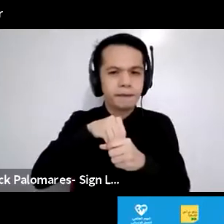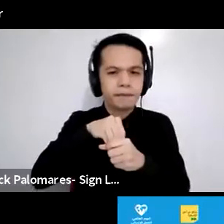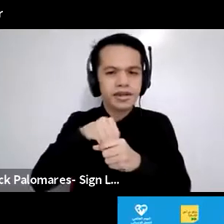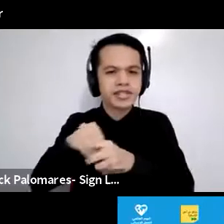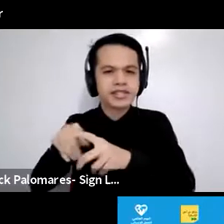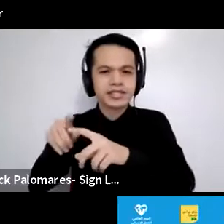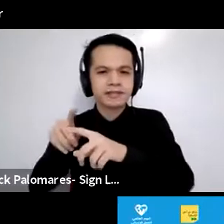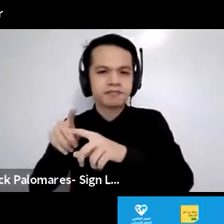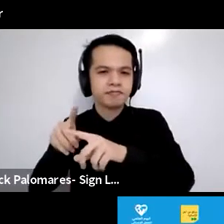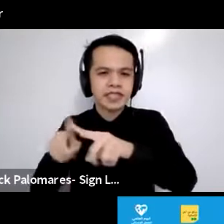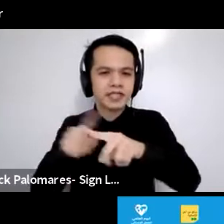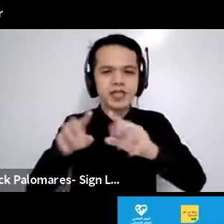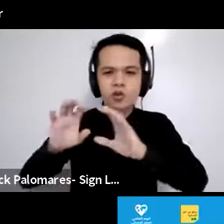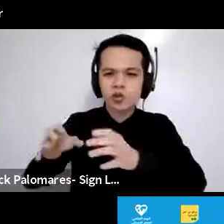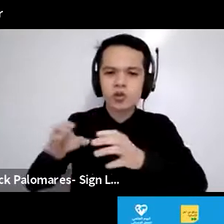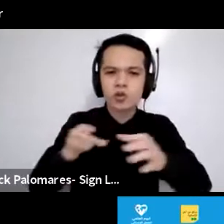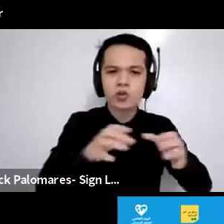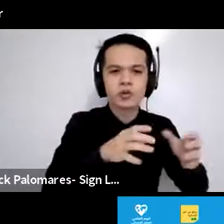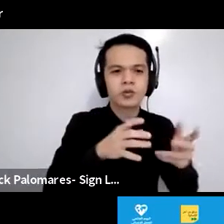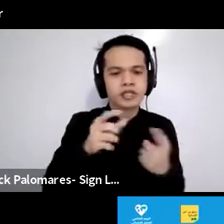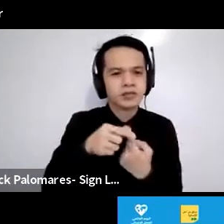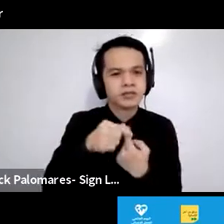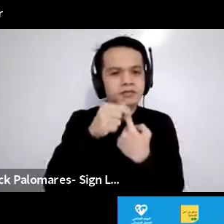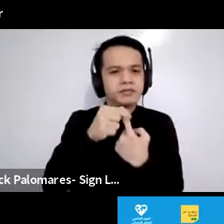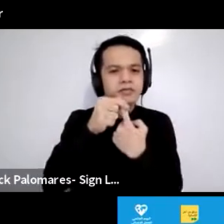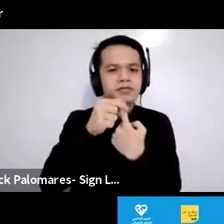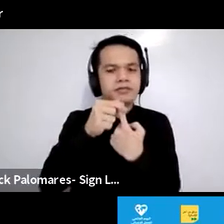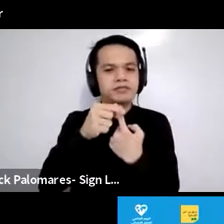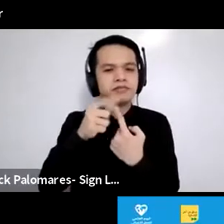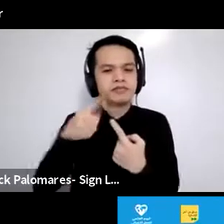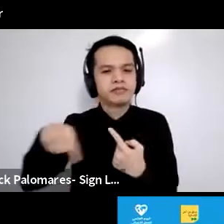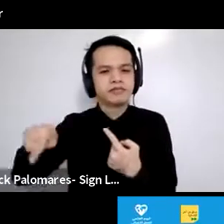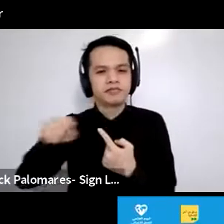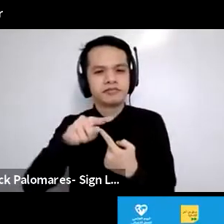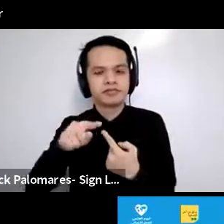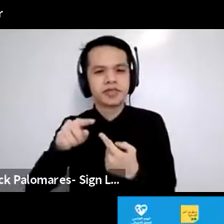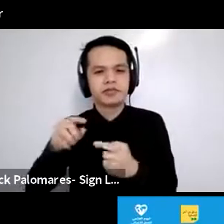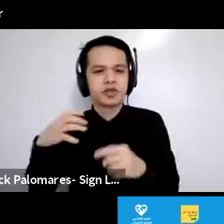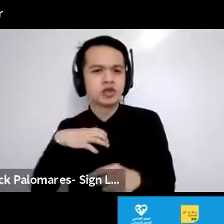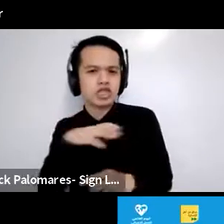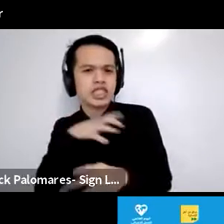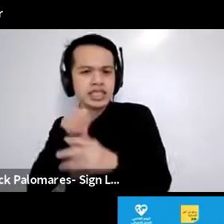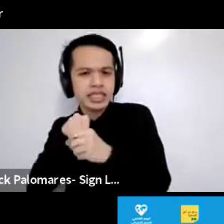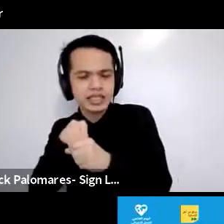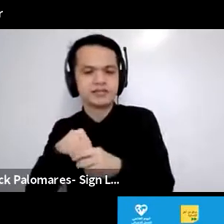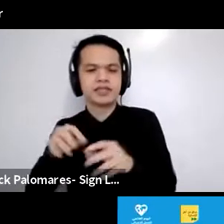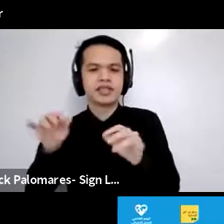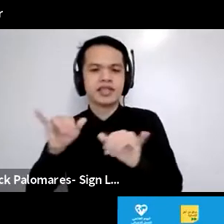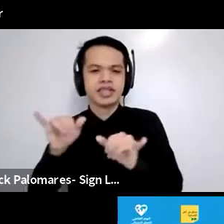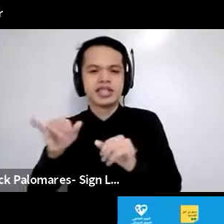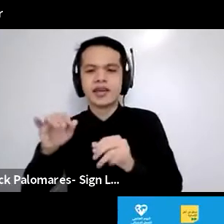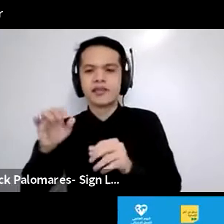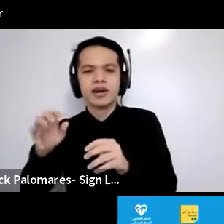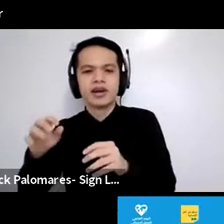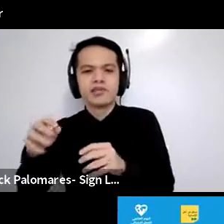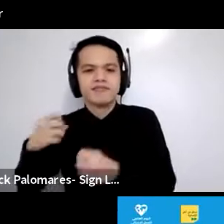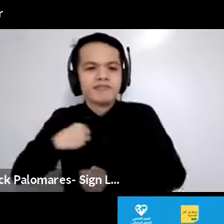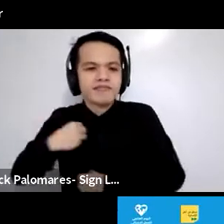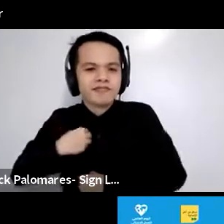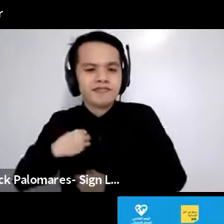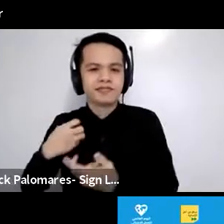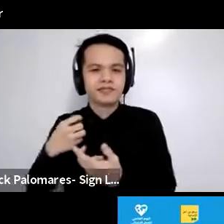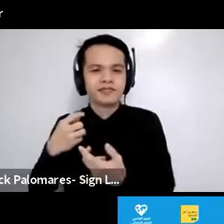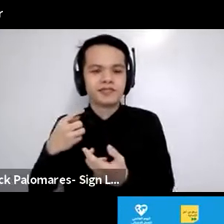different sectors, no? Especially those who are already decommissioned and would be decommissioned combatants, in terms